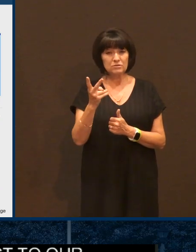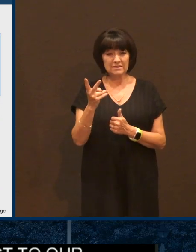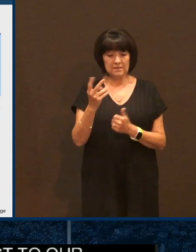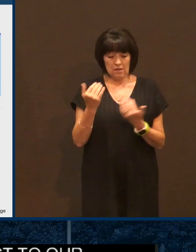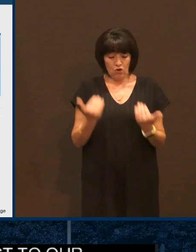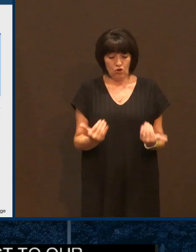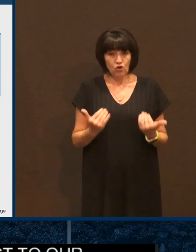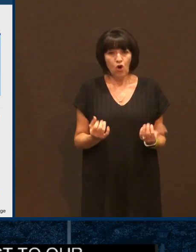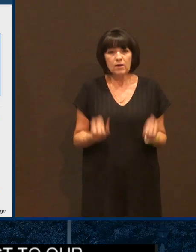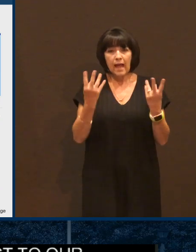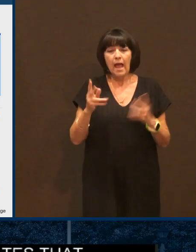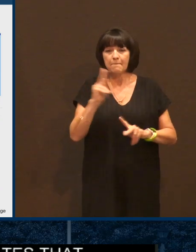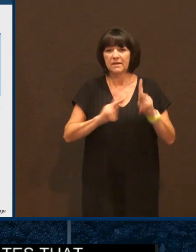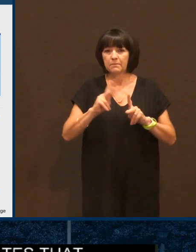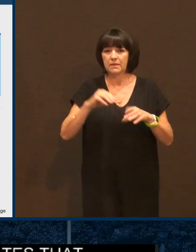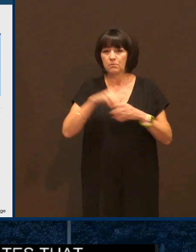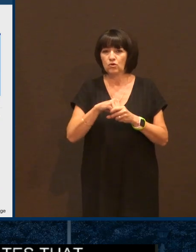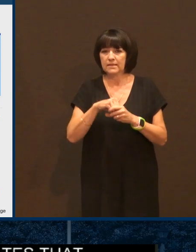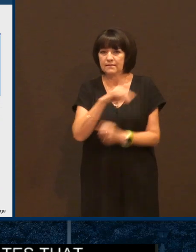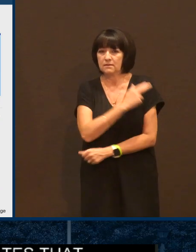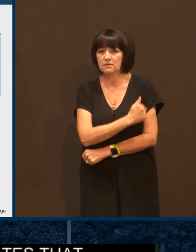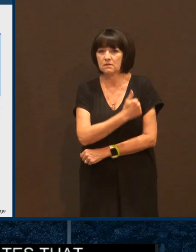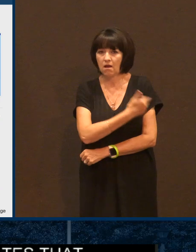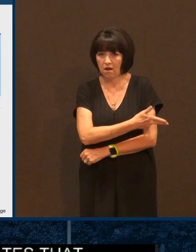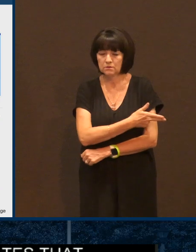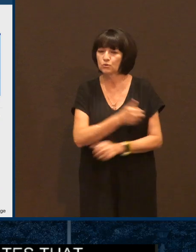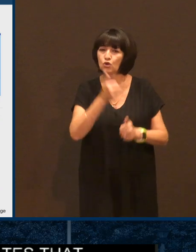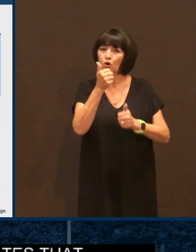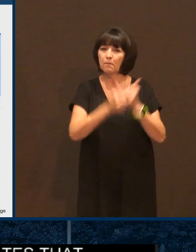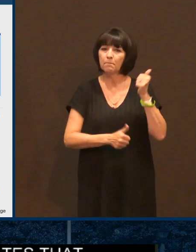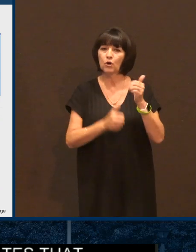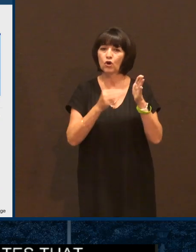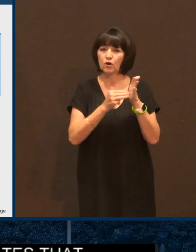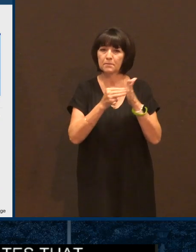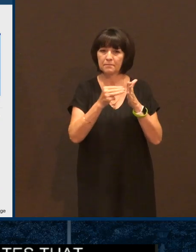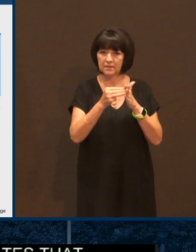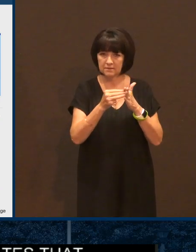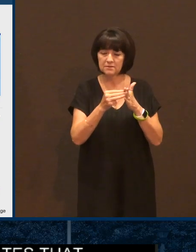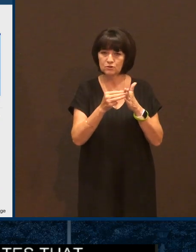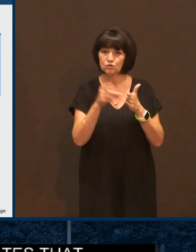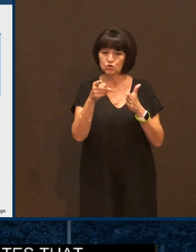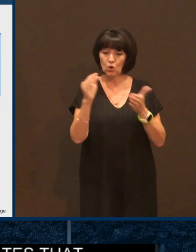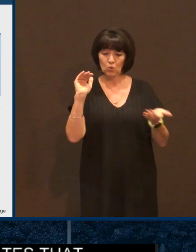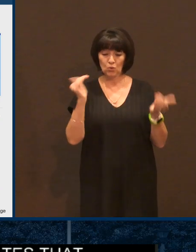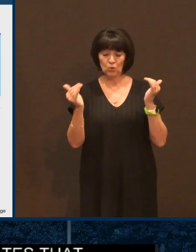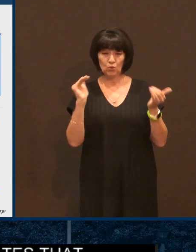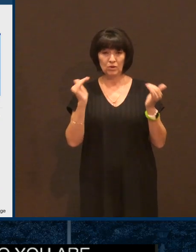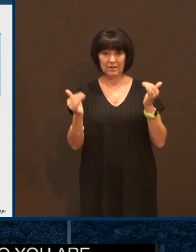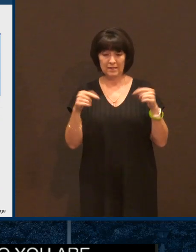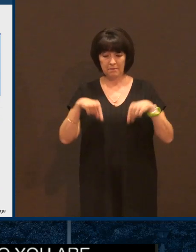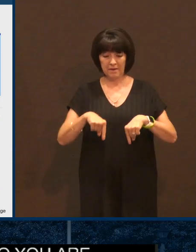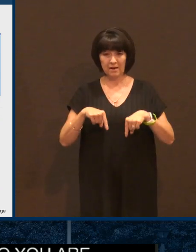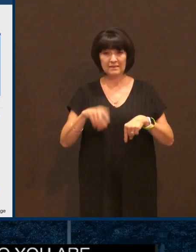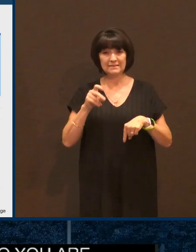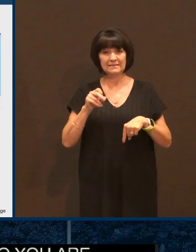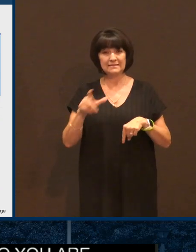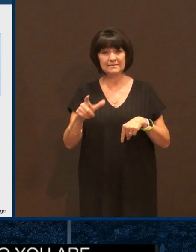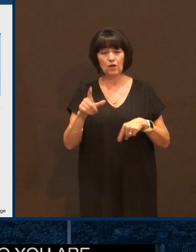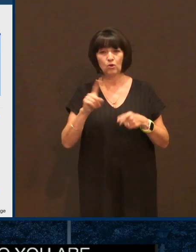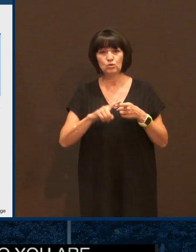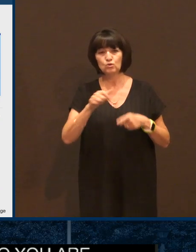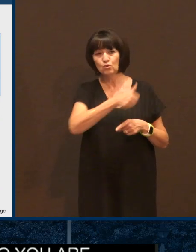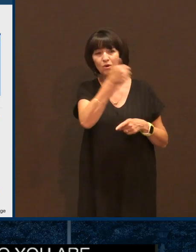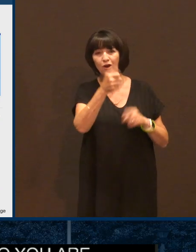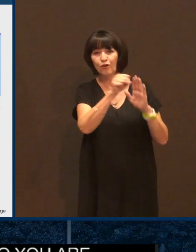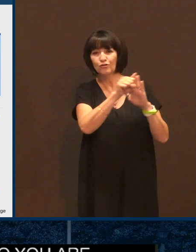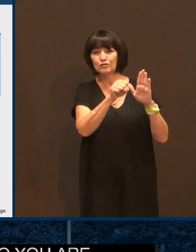it's per million population, so you're comparing a state like Delaware with just shy of 1 million people with a